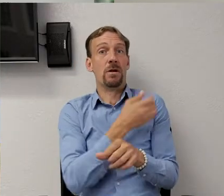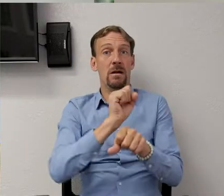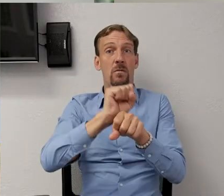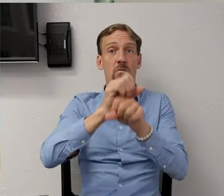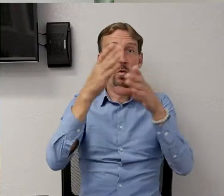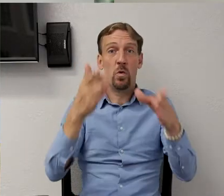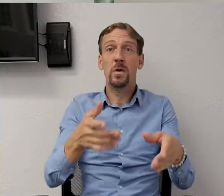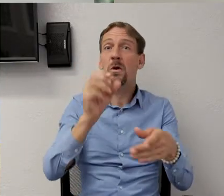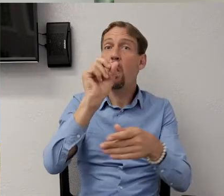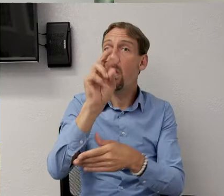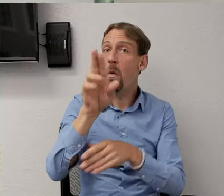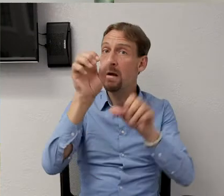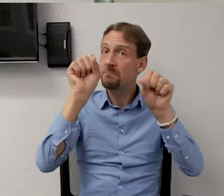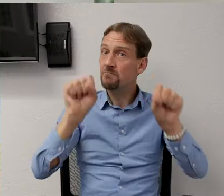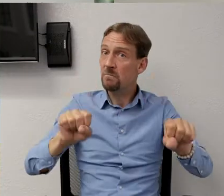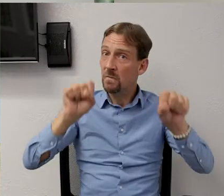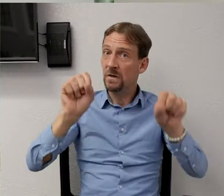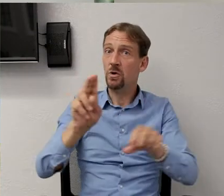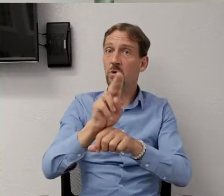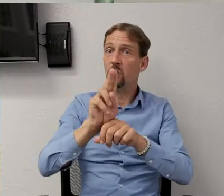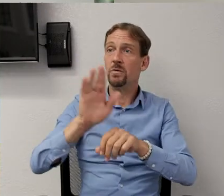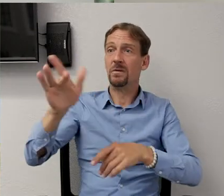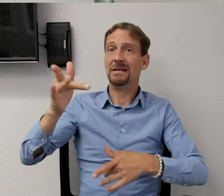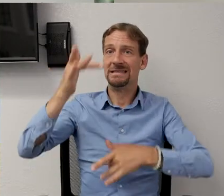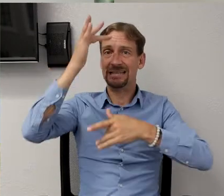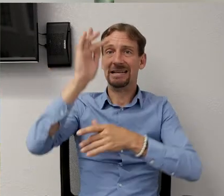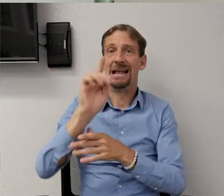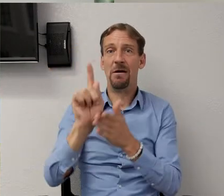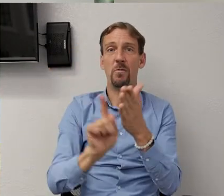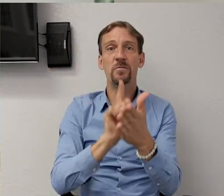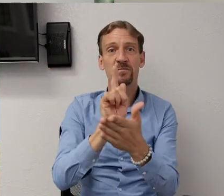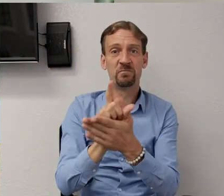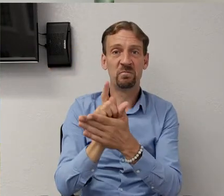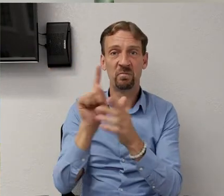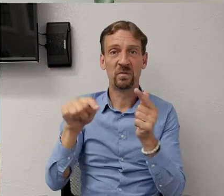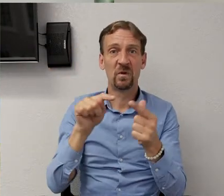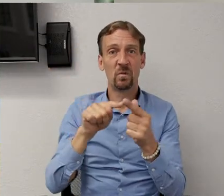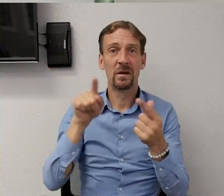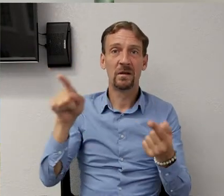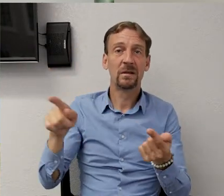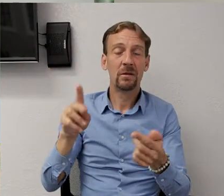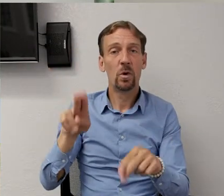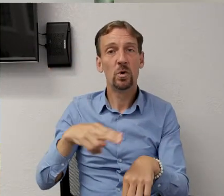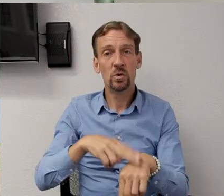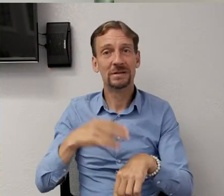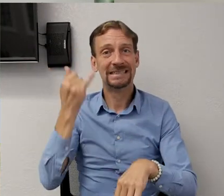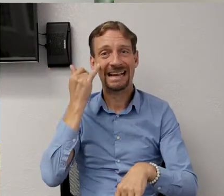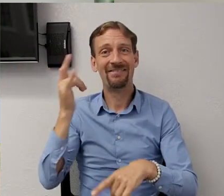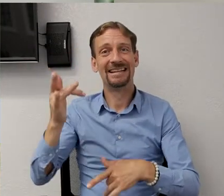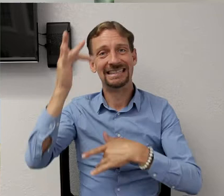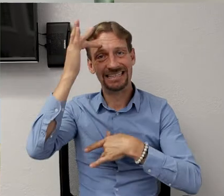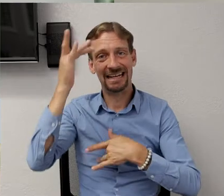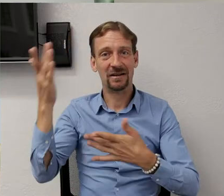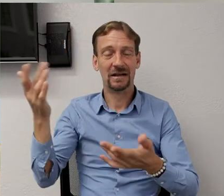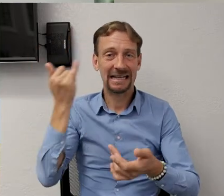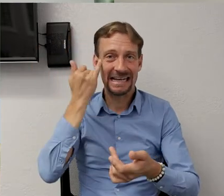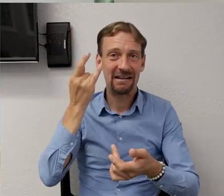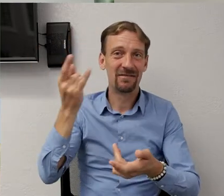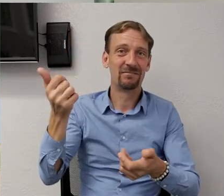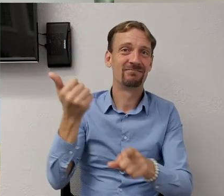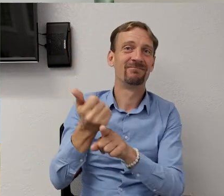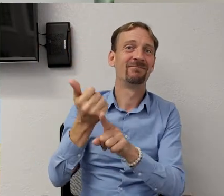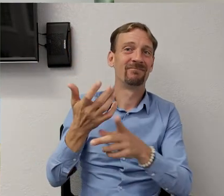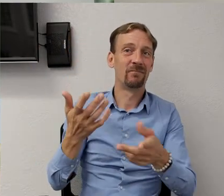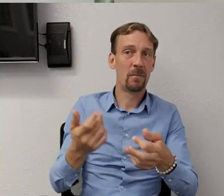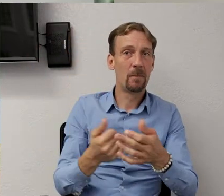or to potentially use some of their sick bank hours, which normally are only used, you know, if you're ill